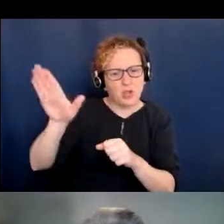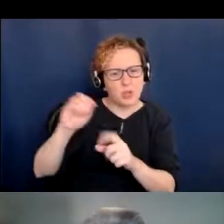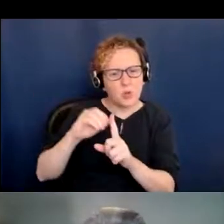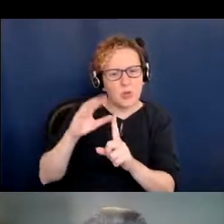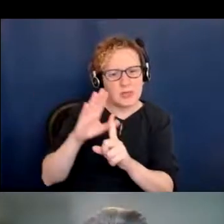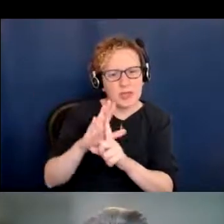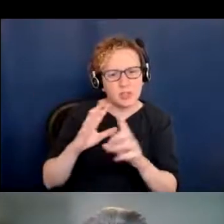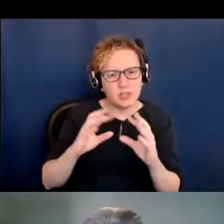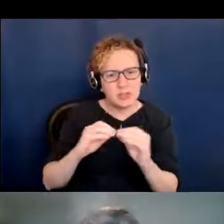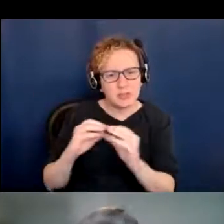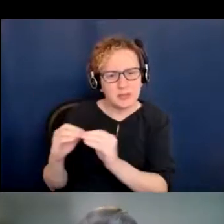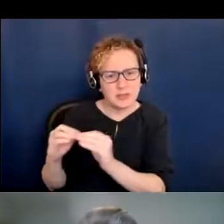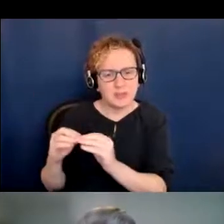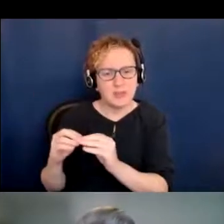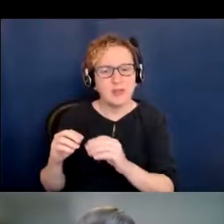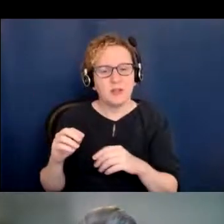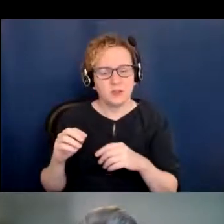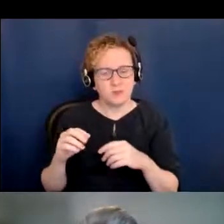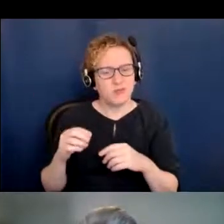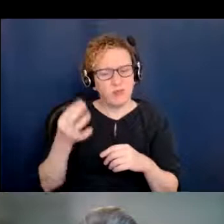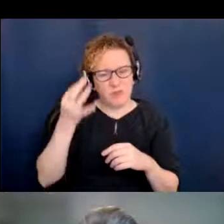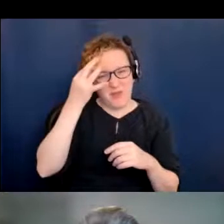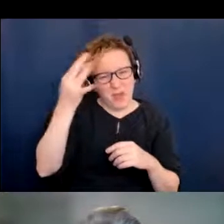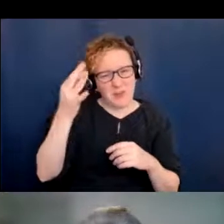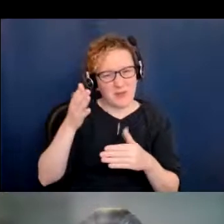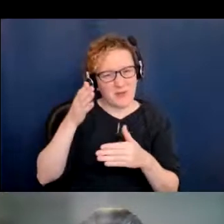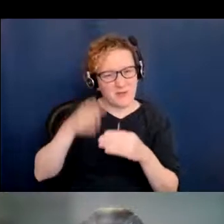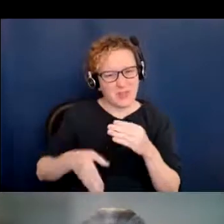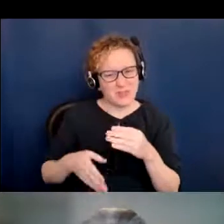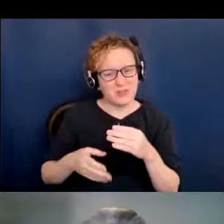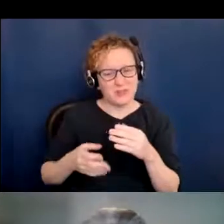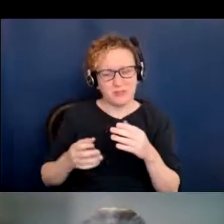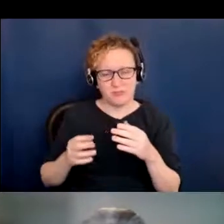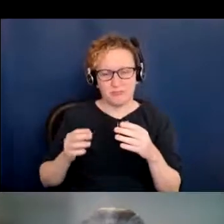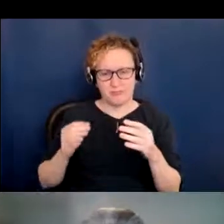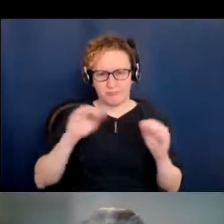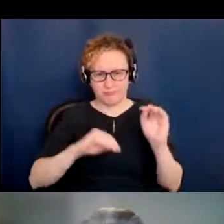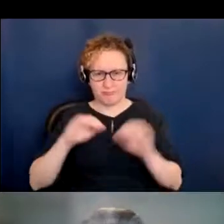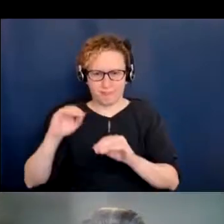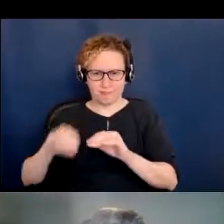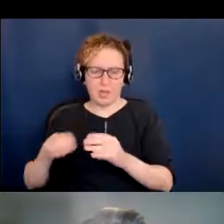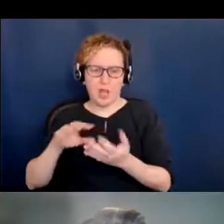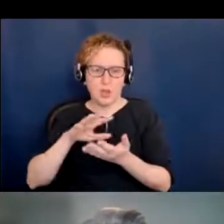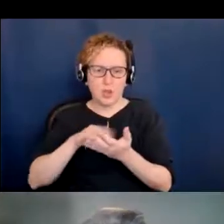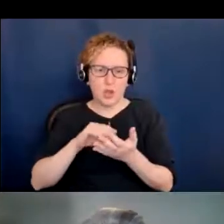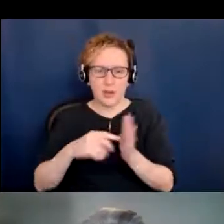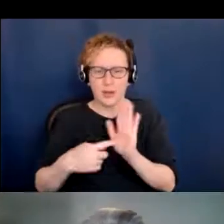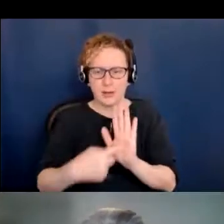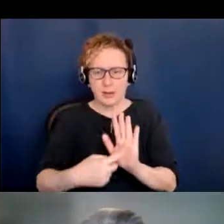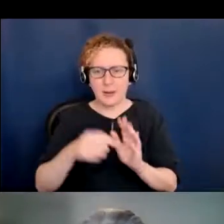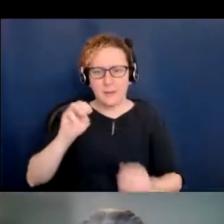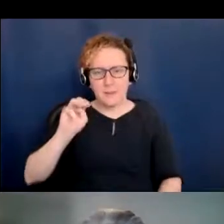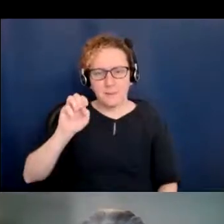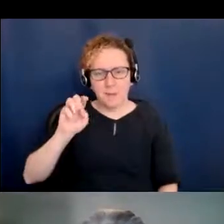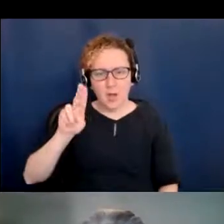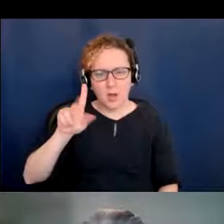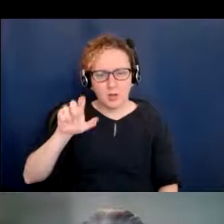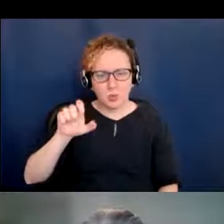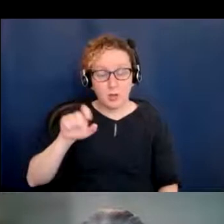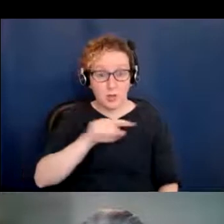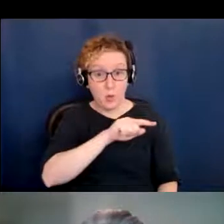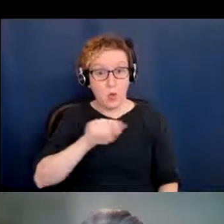be, we've almost finished building out those modules, learning modules, and so those will all be fully